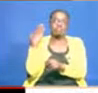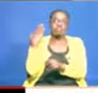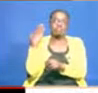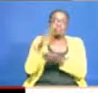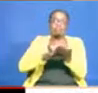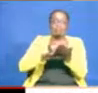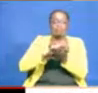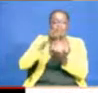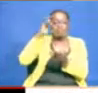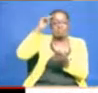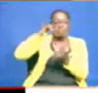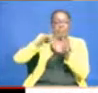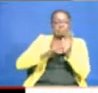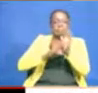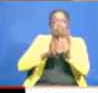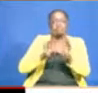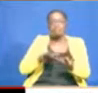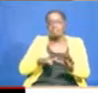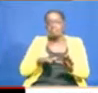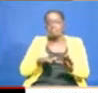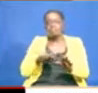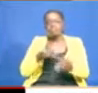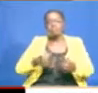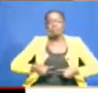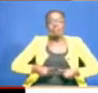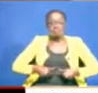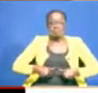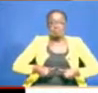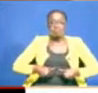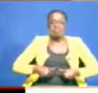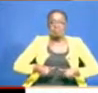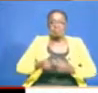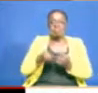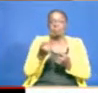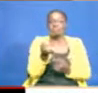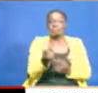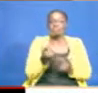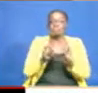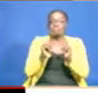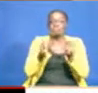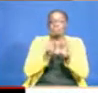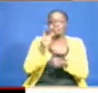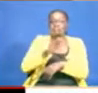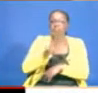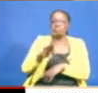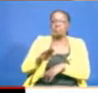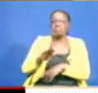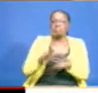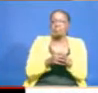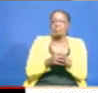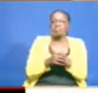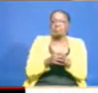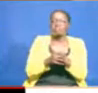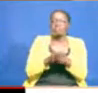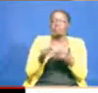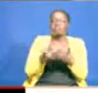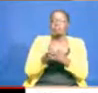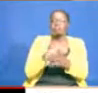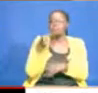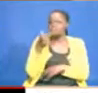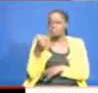is to represent women and youth as a minority group in Parliament. And all I can say is that